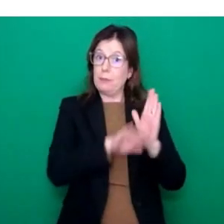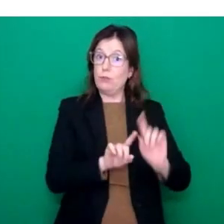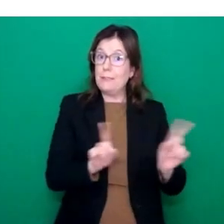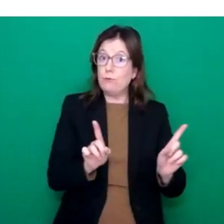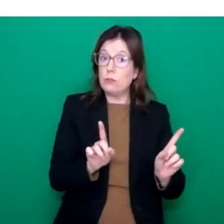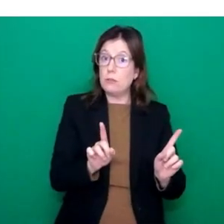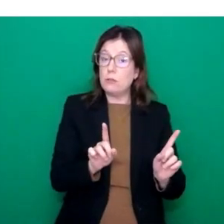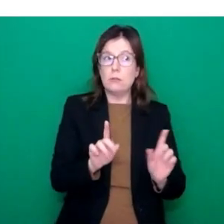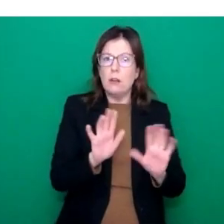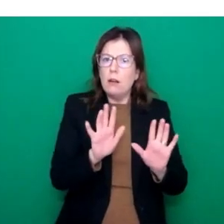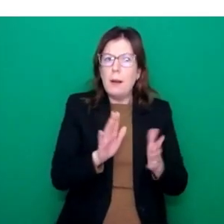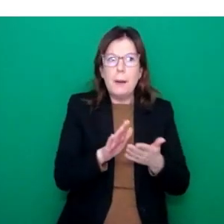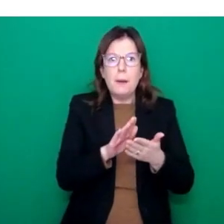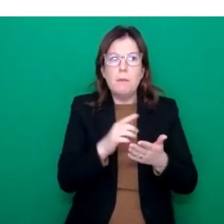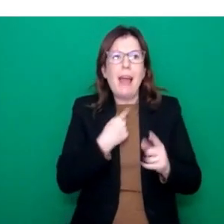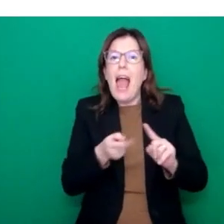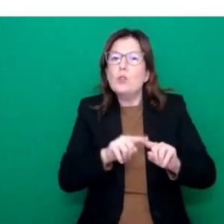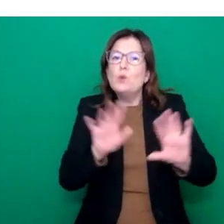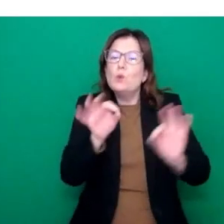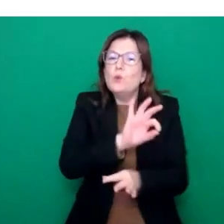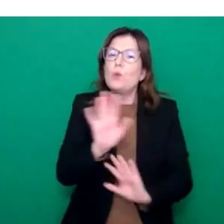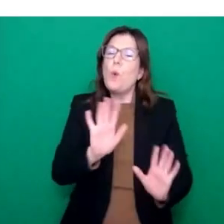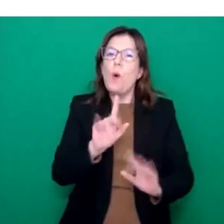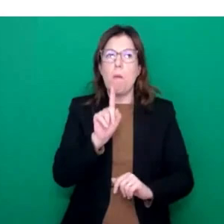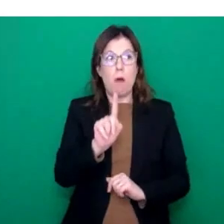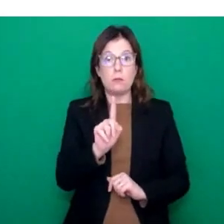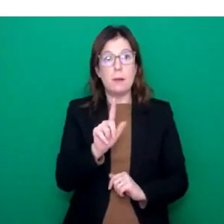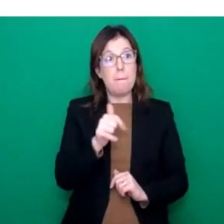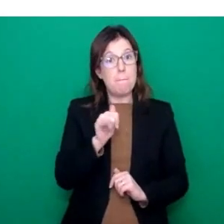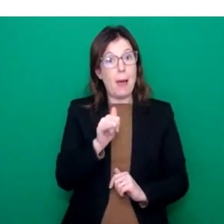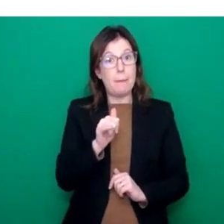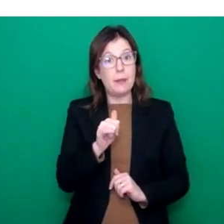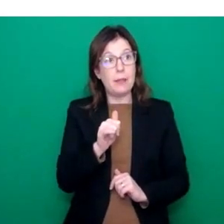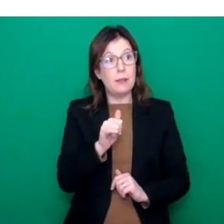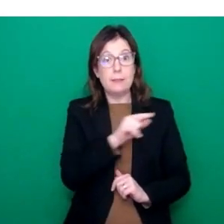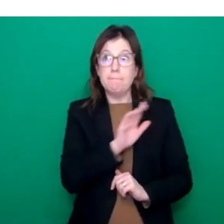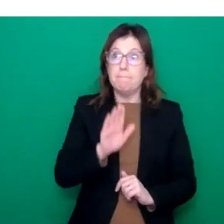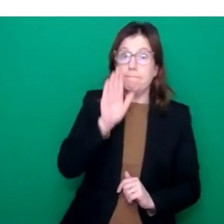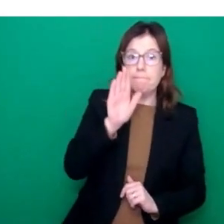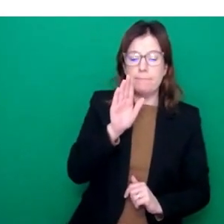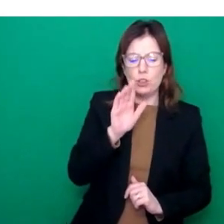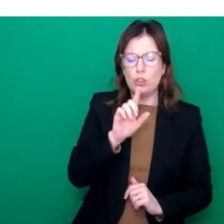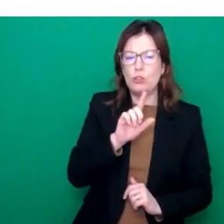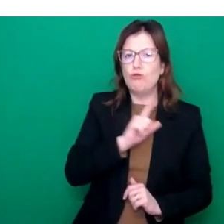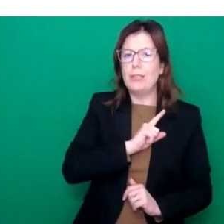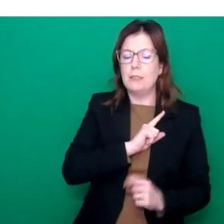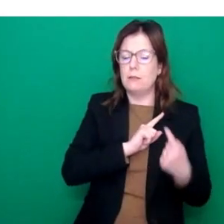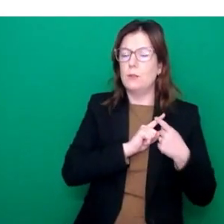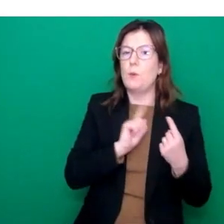an excuse to not do it at all, but I wonder if there are a number of reasons why they don't come forward. Thank